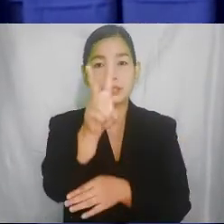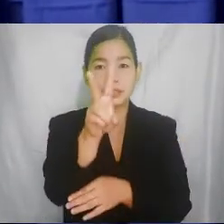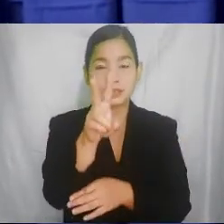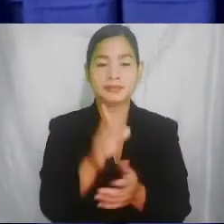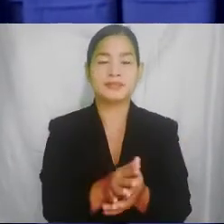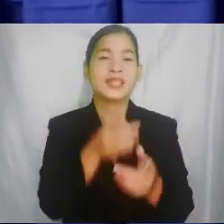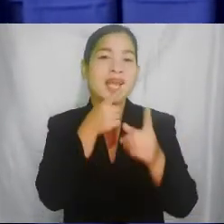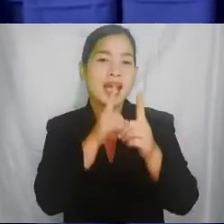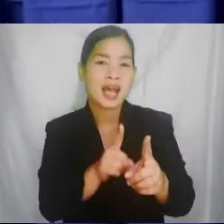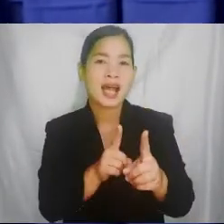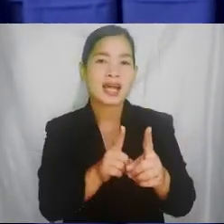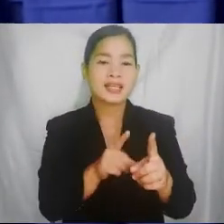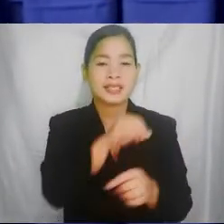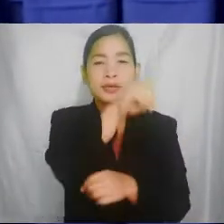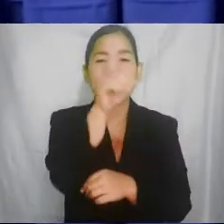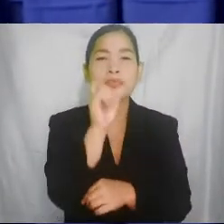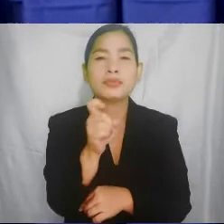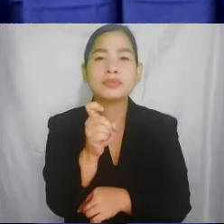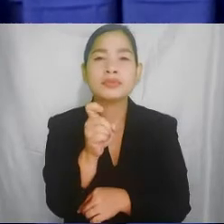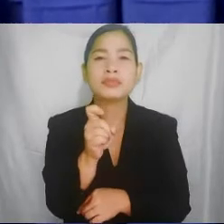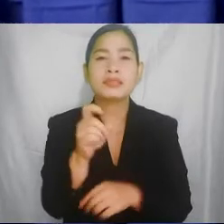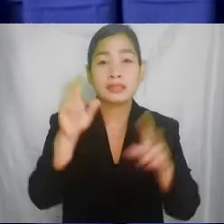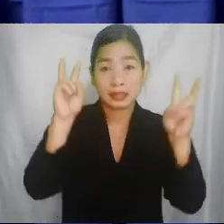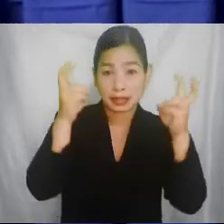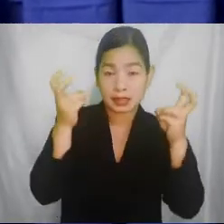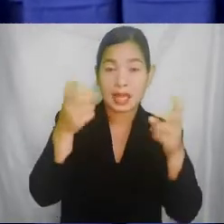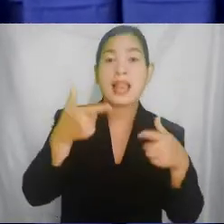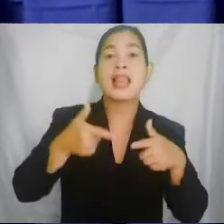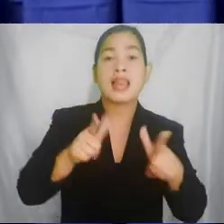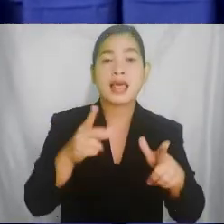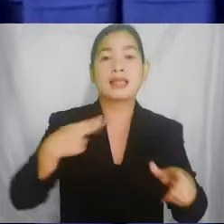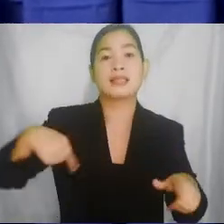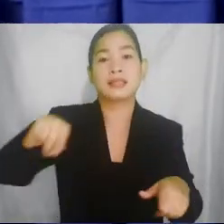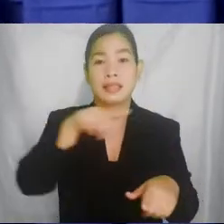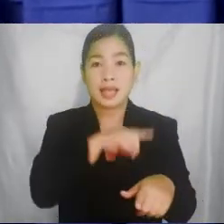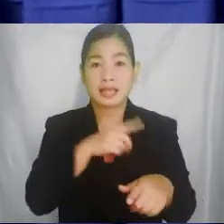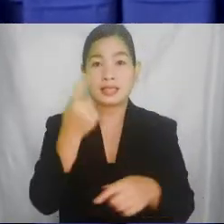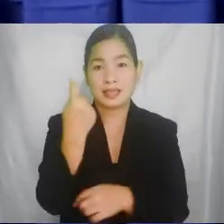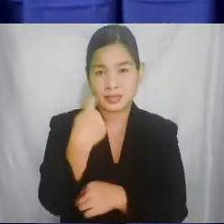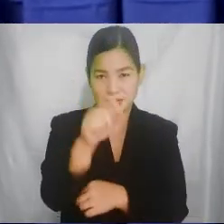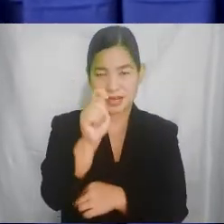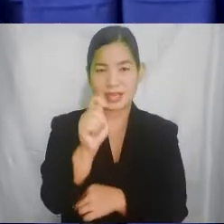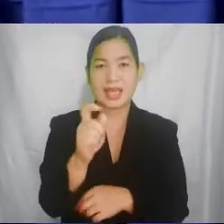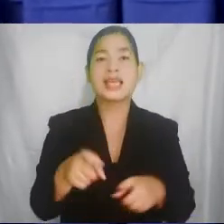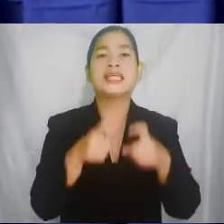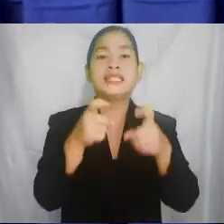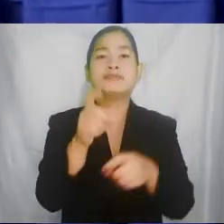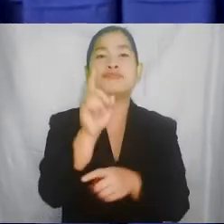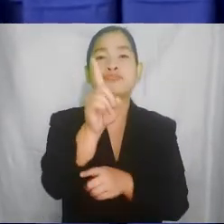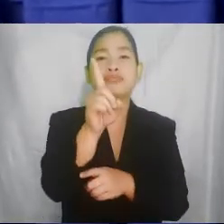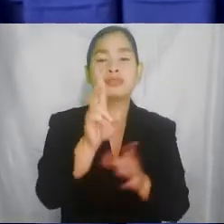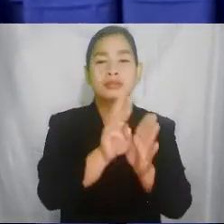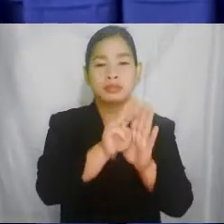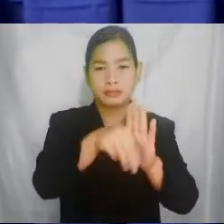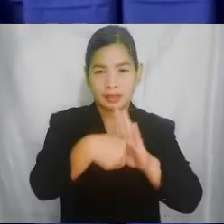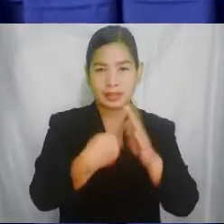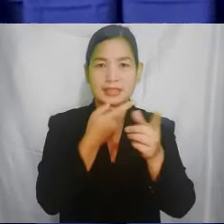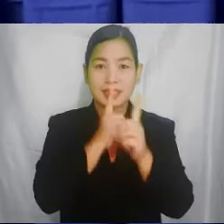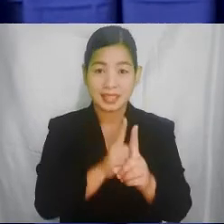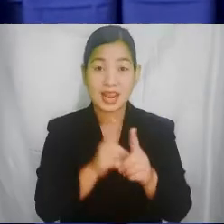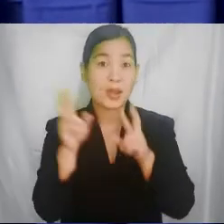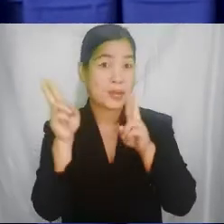the questions in Let Us Try. I will give you 1 minute to answer. Are you